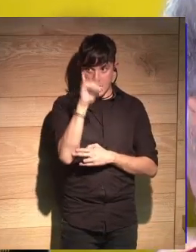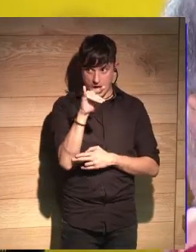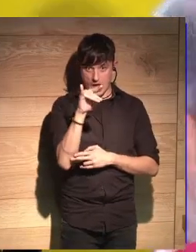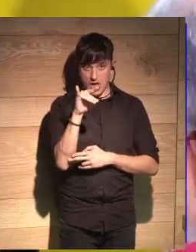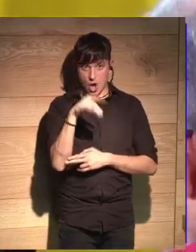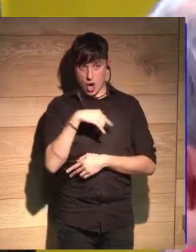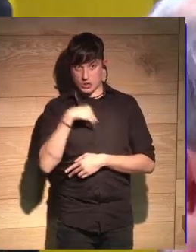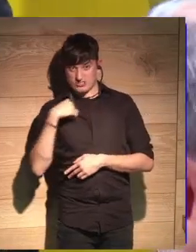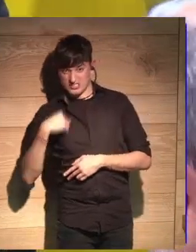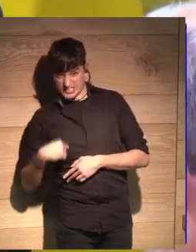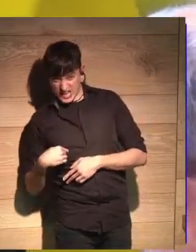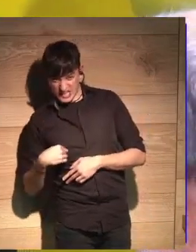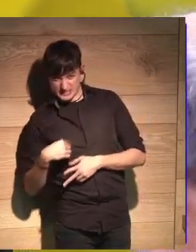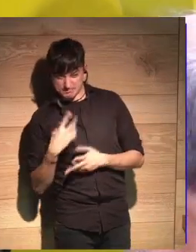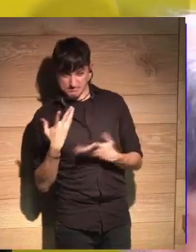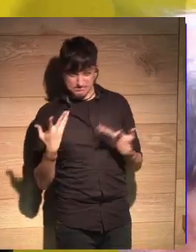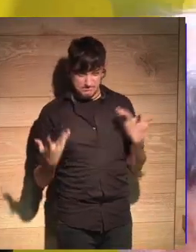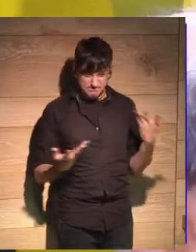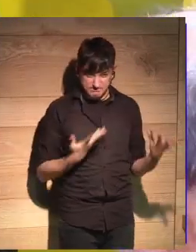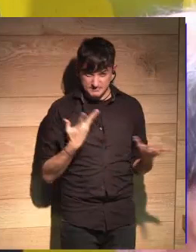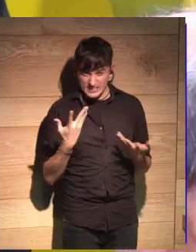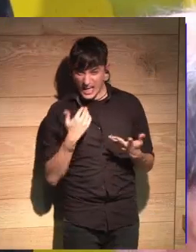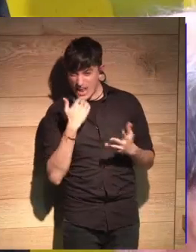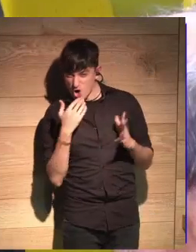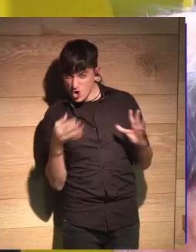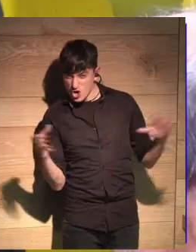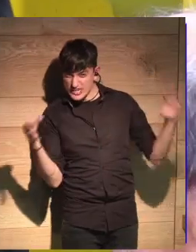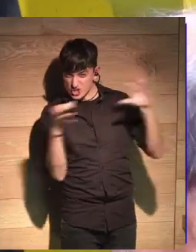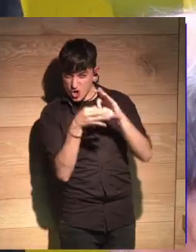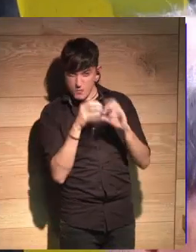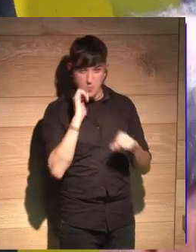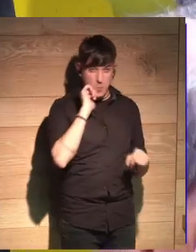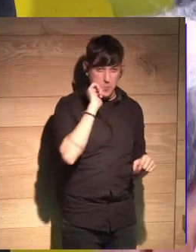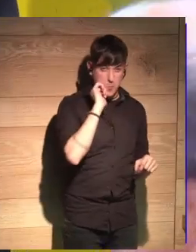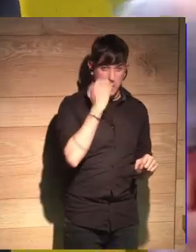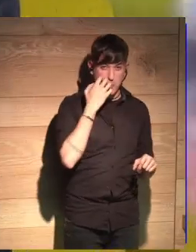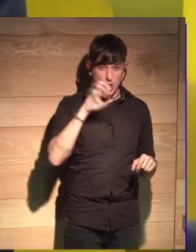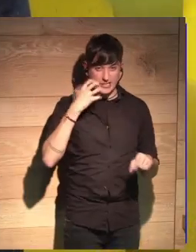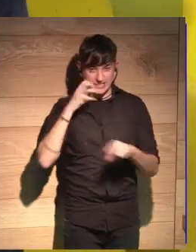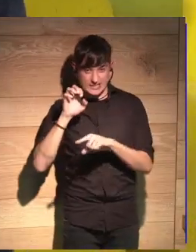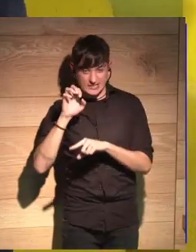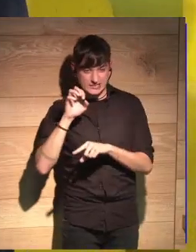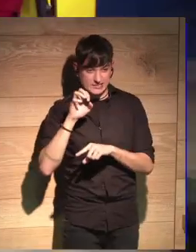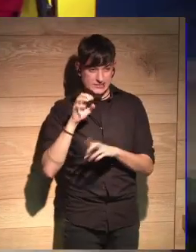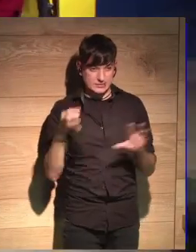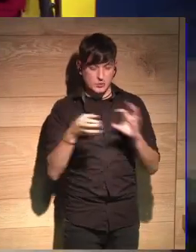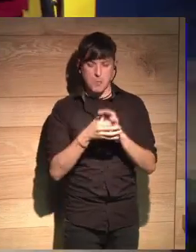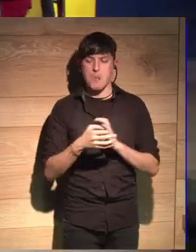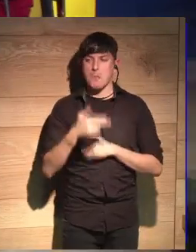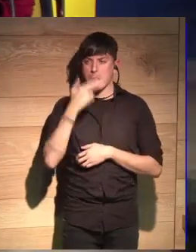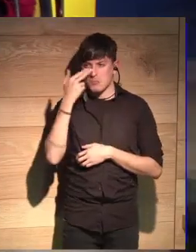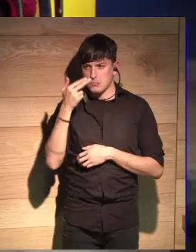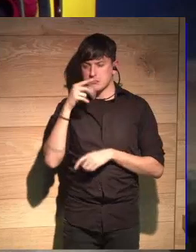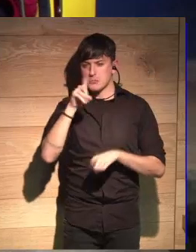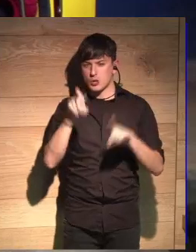Hong Kong? Is there any link between them all, from your point of view? Very interesting